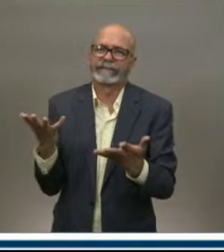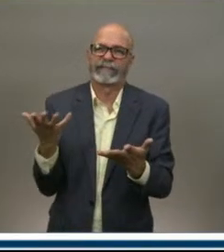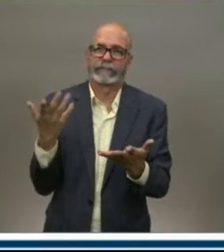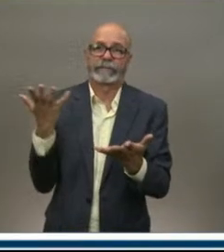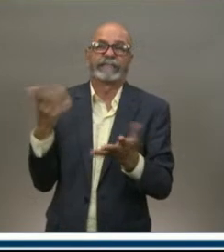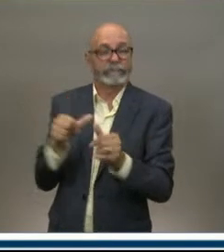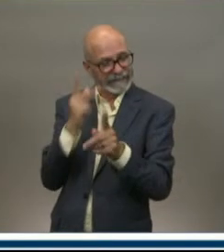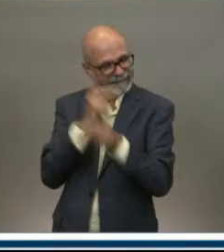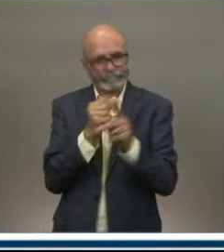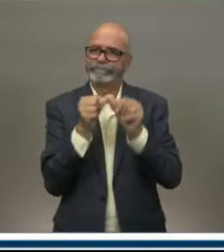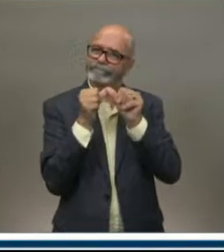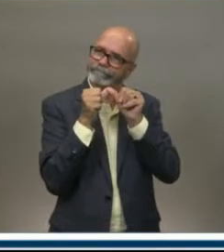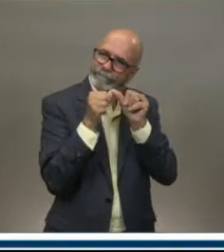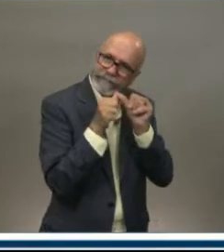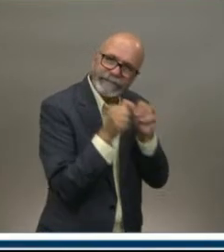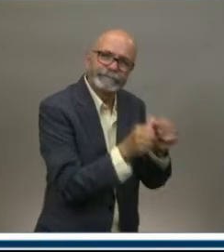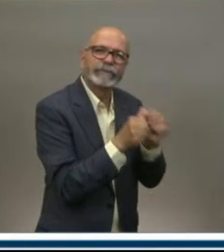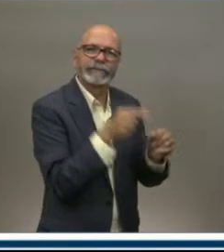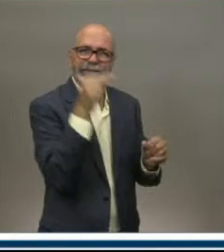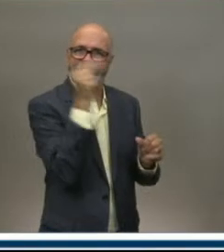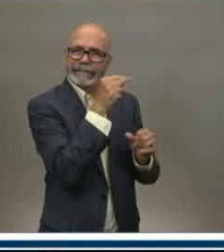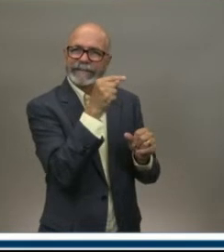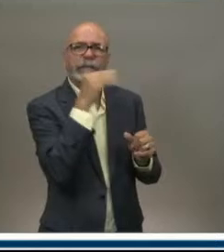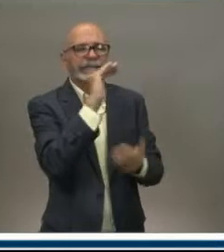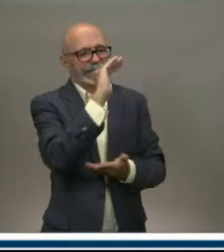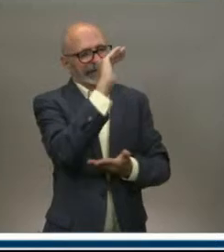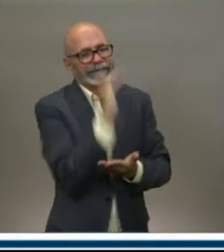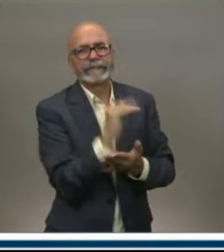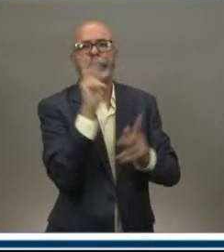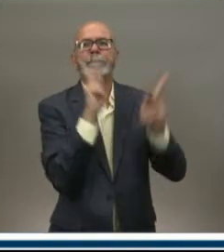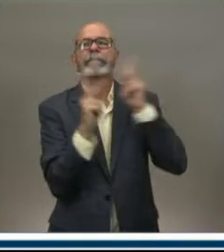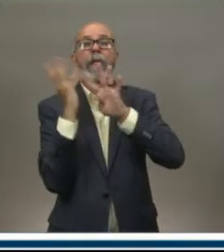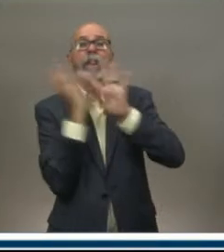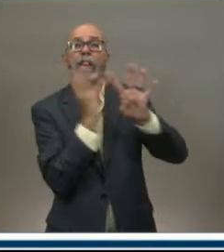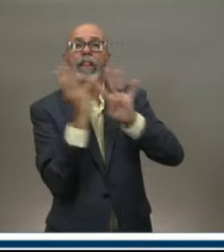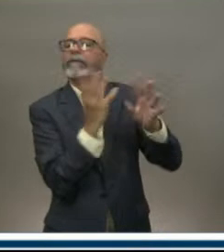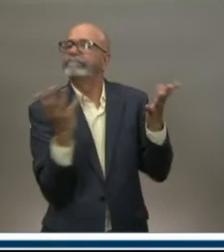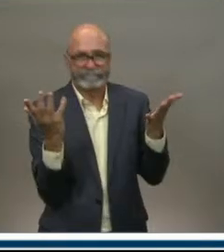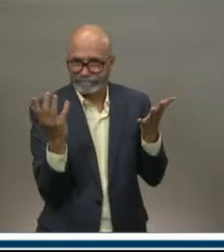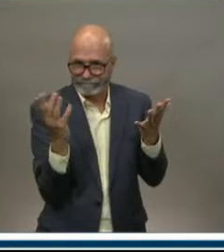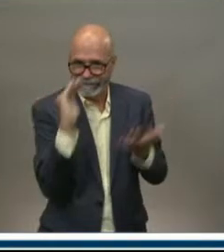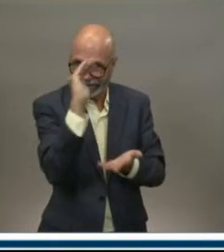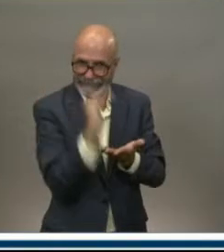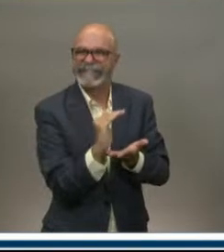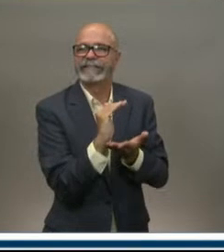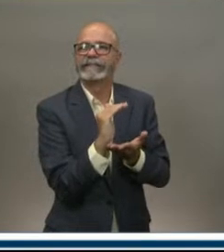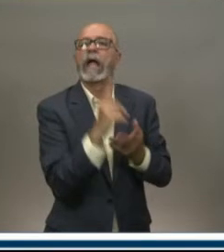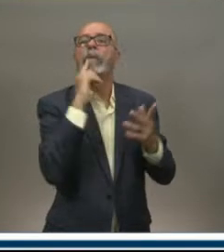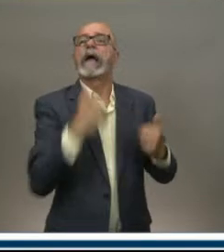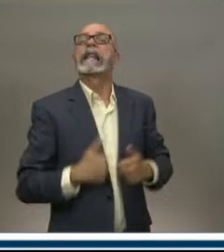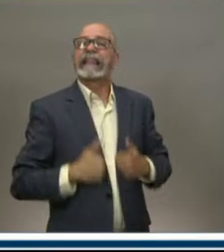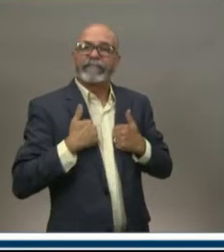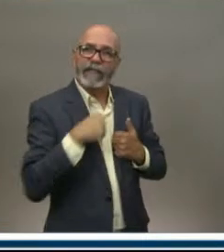maintaining a lower occupancy rate. We have been doing that throughout the first